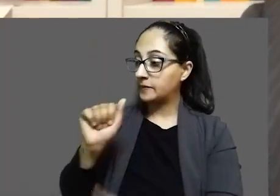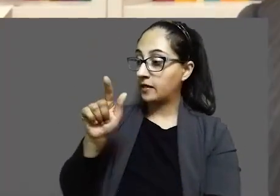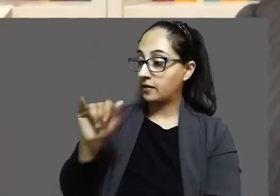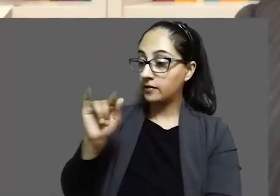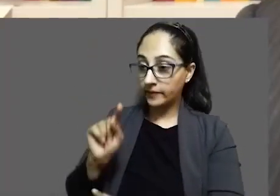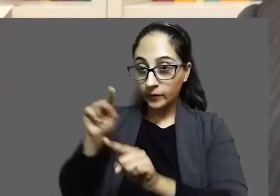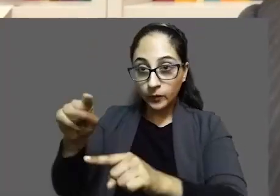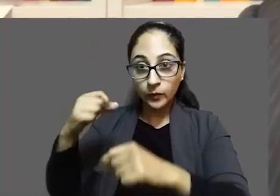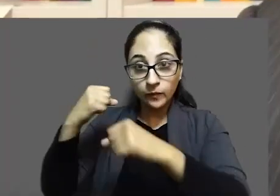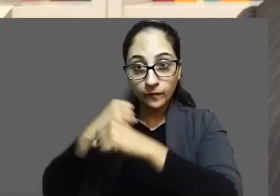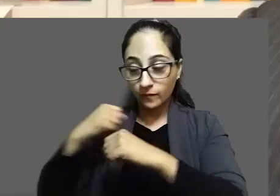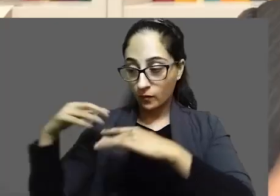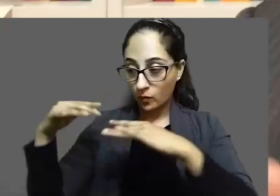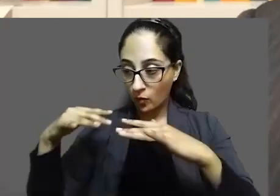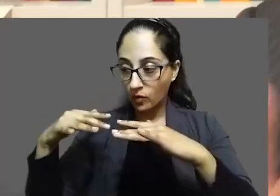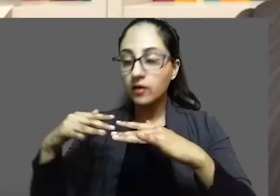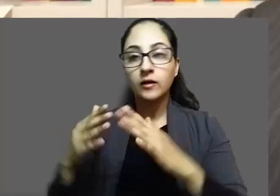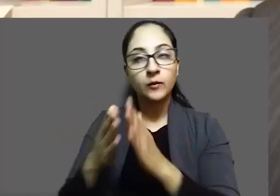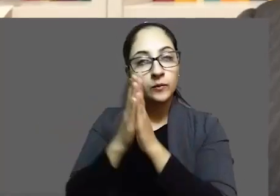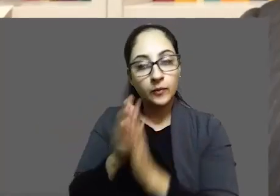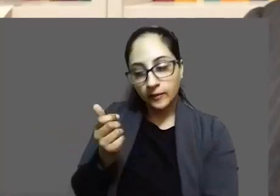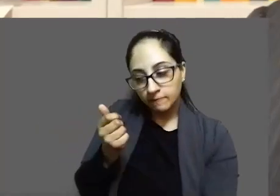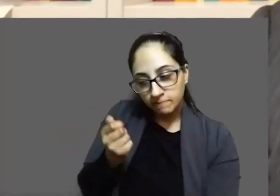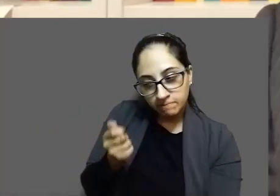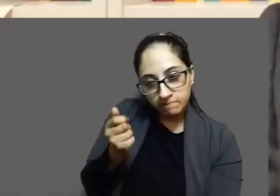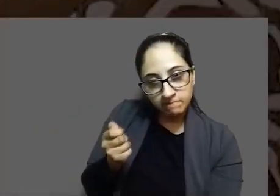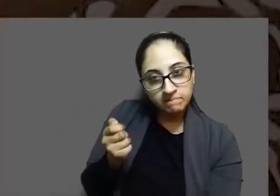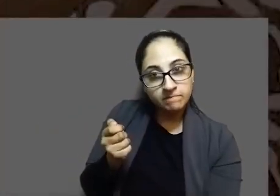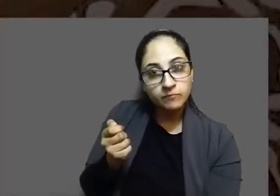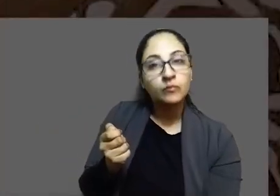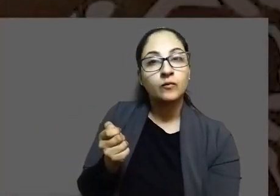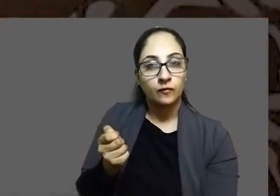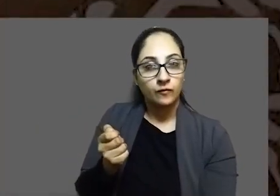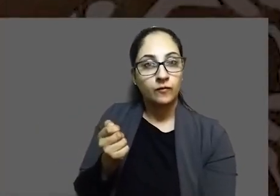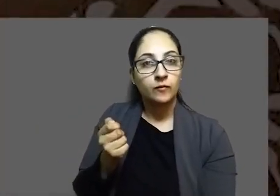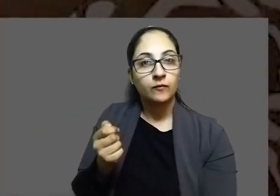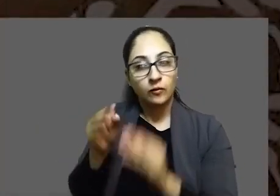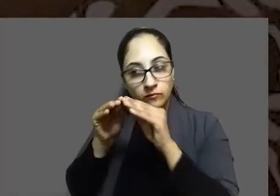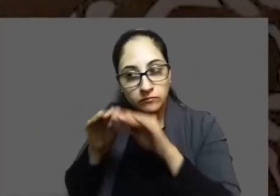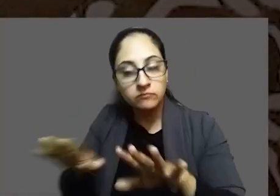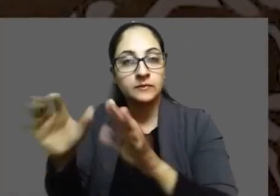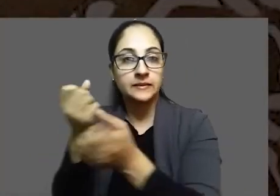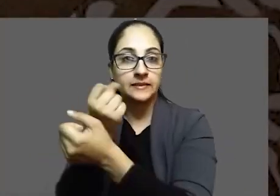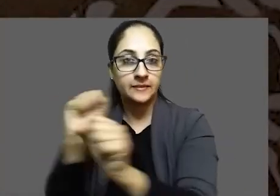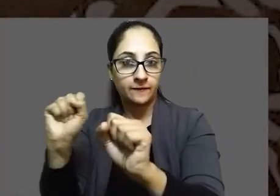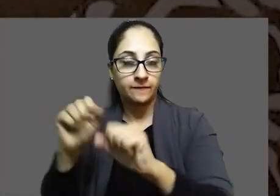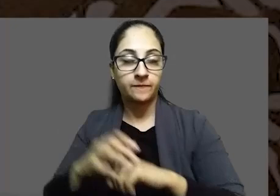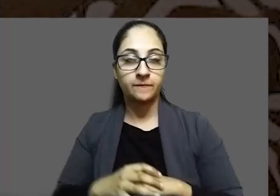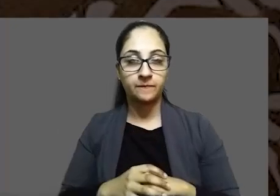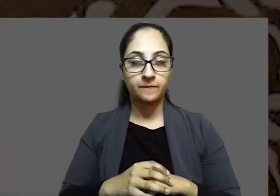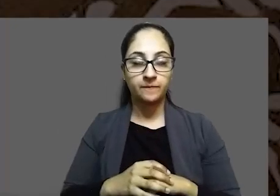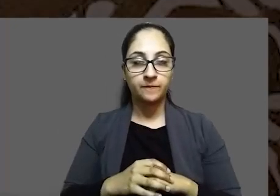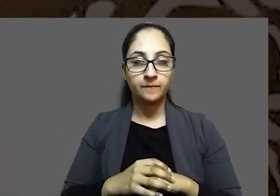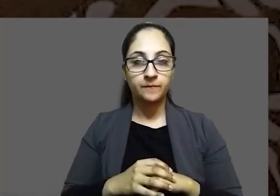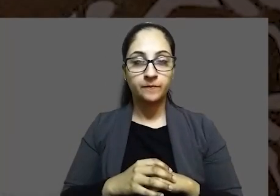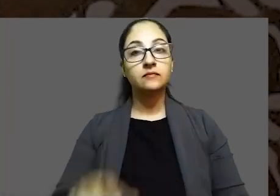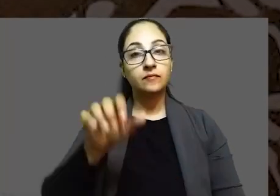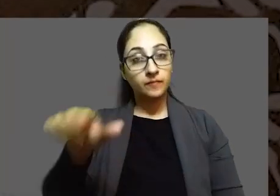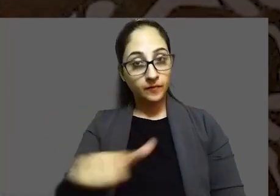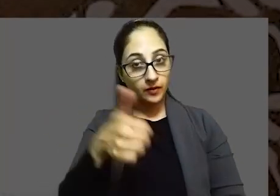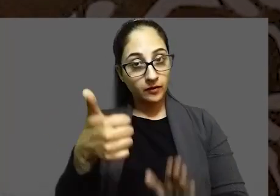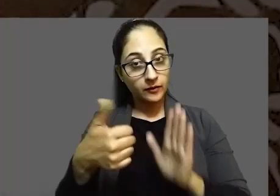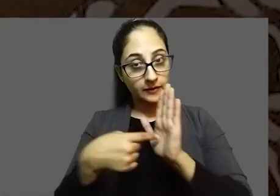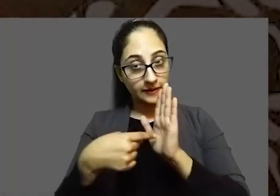to pray for Imam Ali's success in one version of the origin story. There are other stories where we understand that Imam